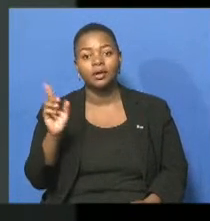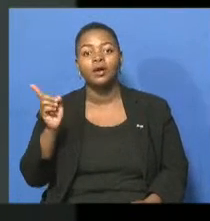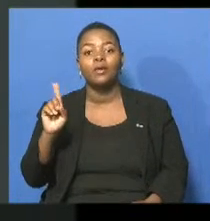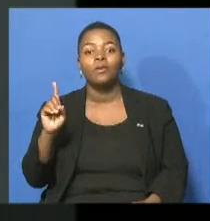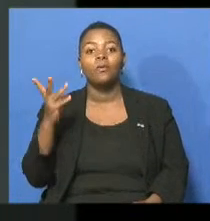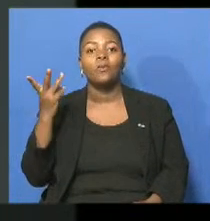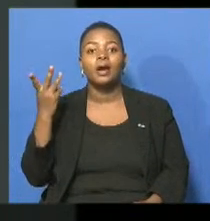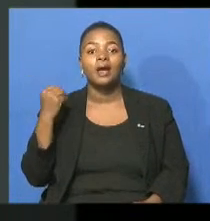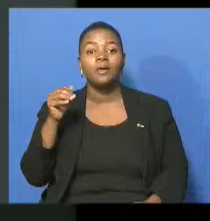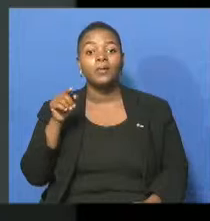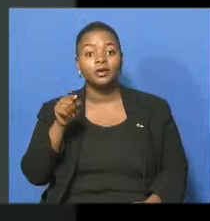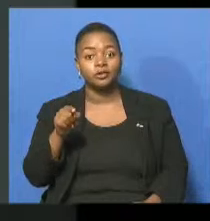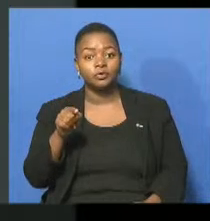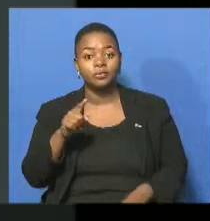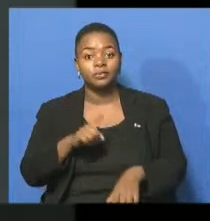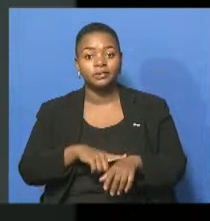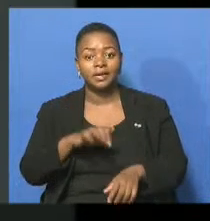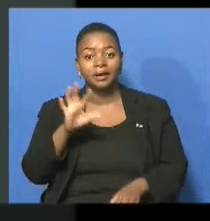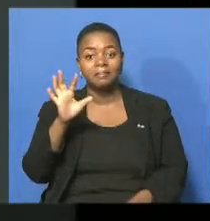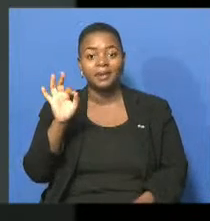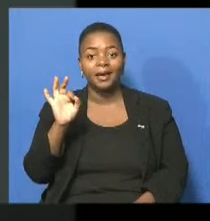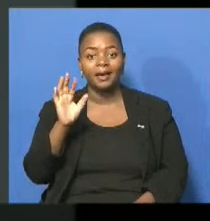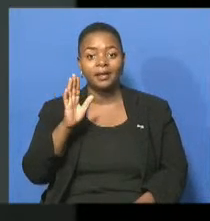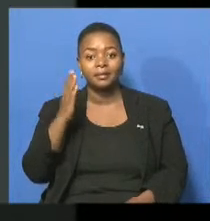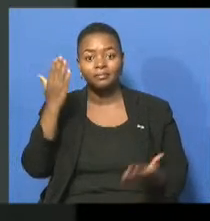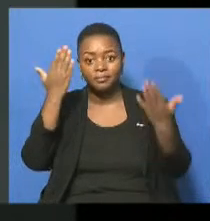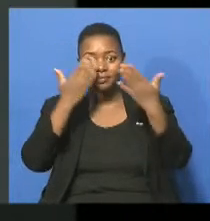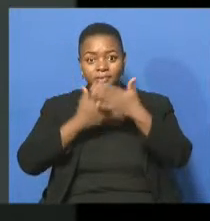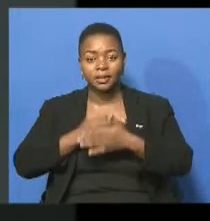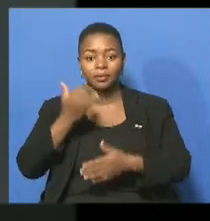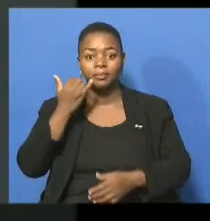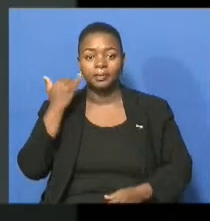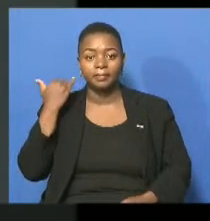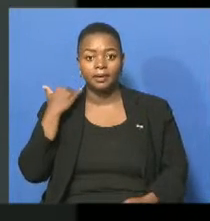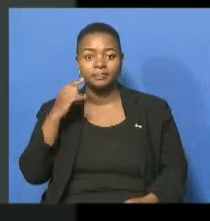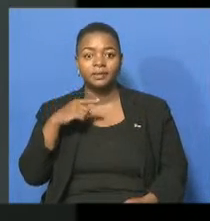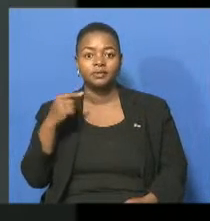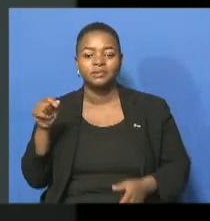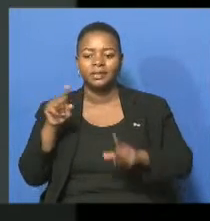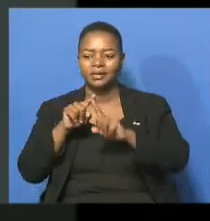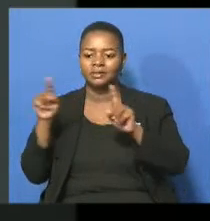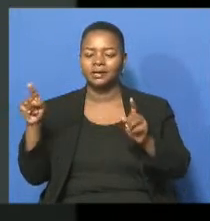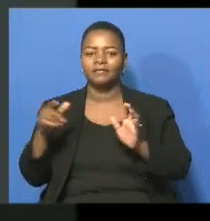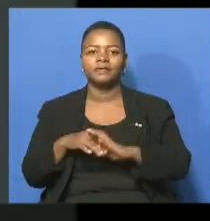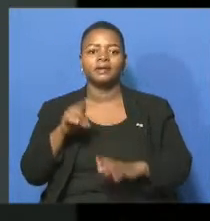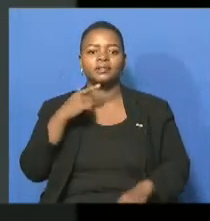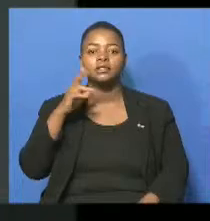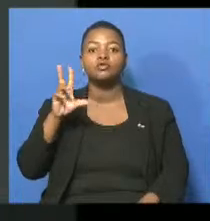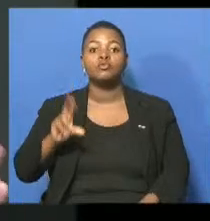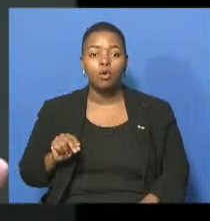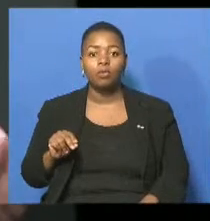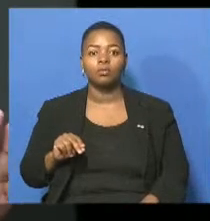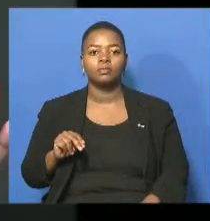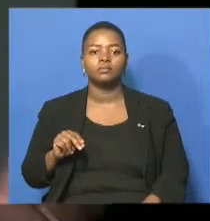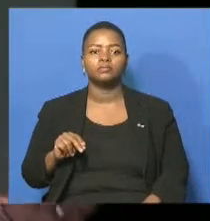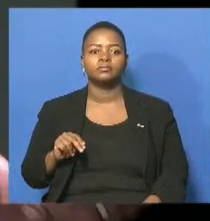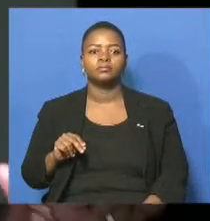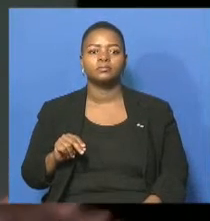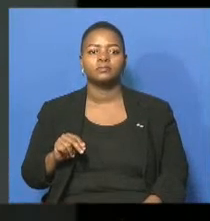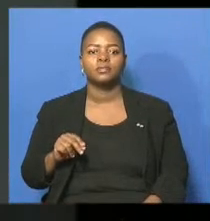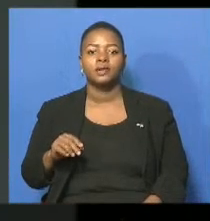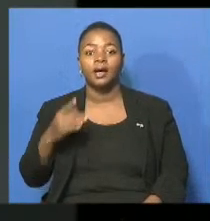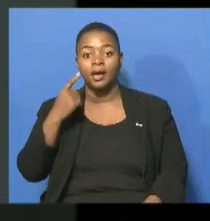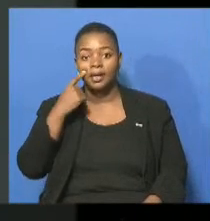ka 9 o'clock p.m. yesterday, and you say something and they tell you, no, I tracked